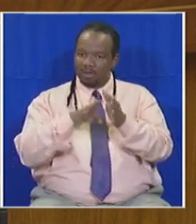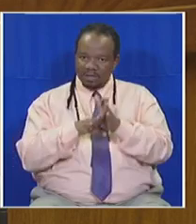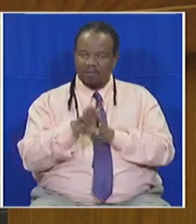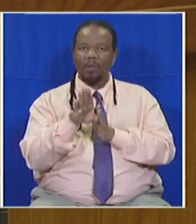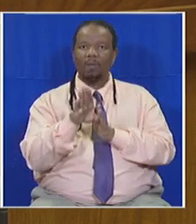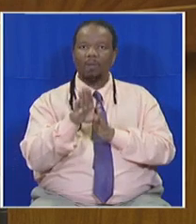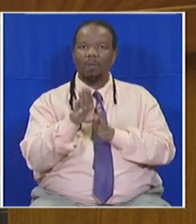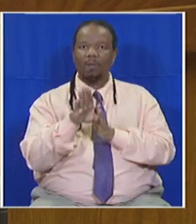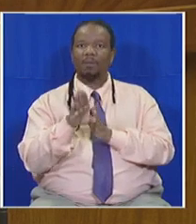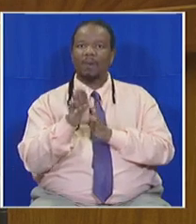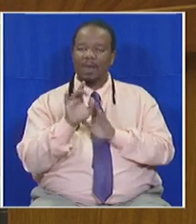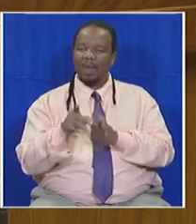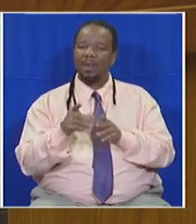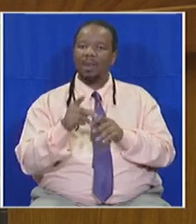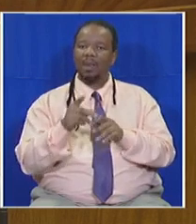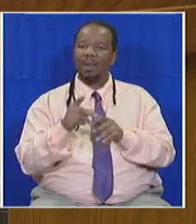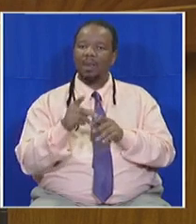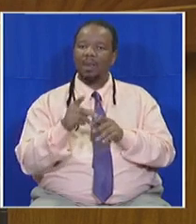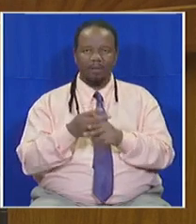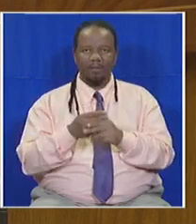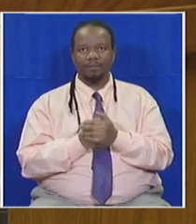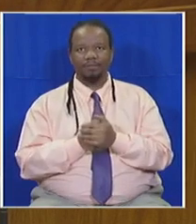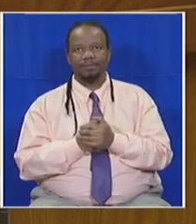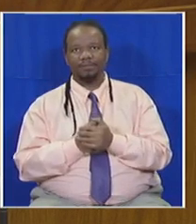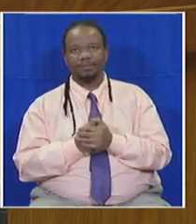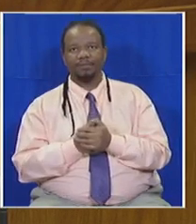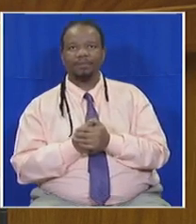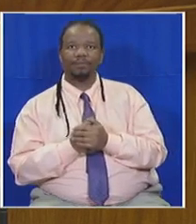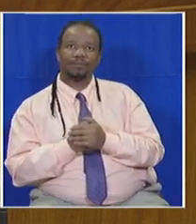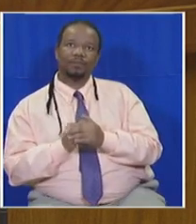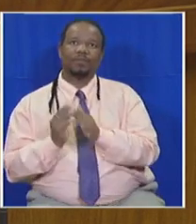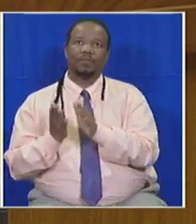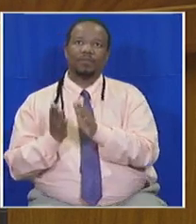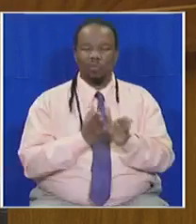LEDs. The IDPs on one hand, annual and